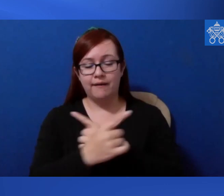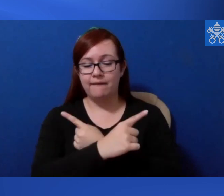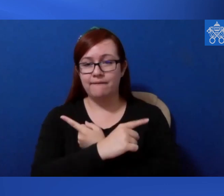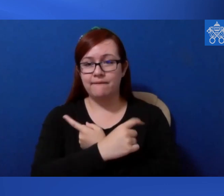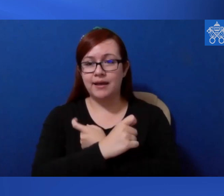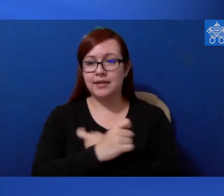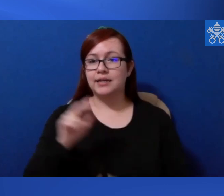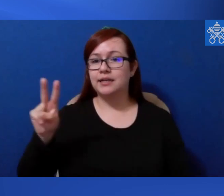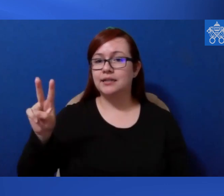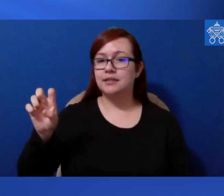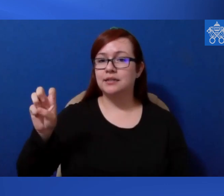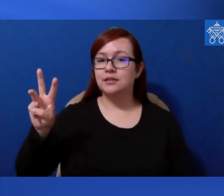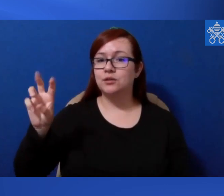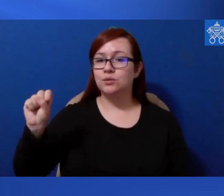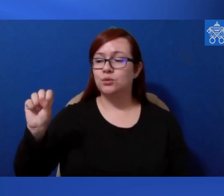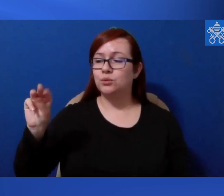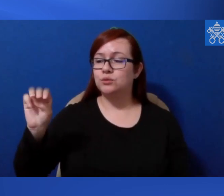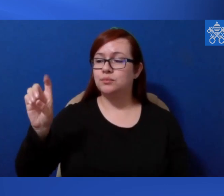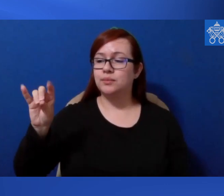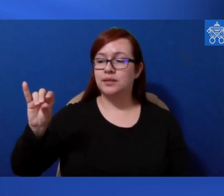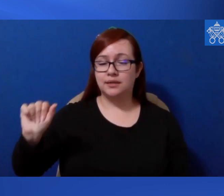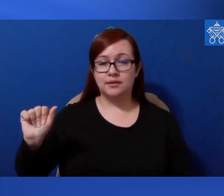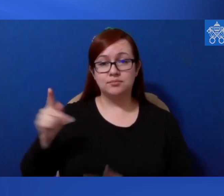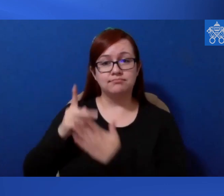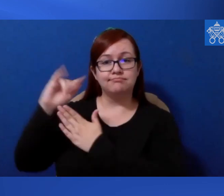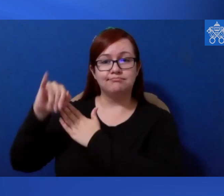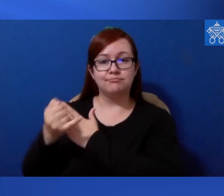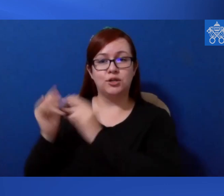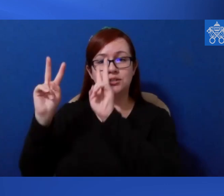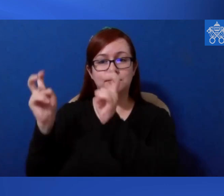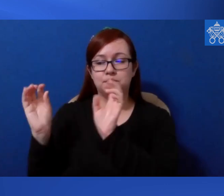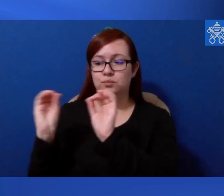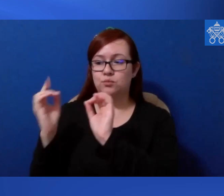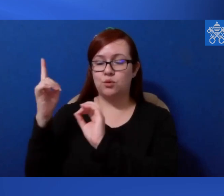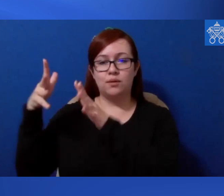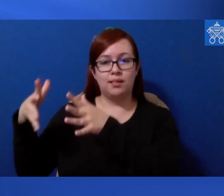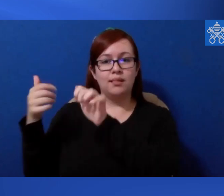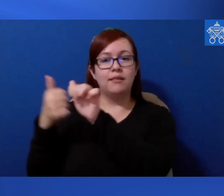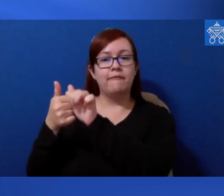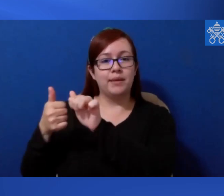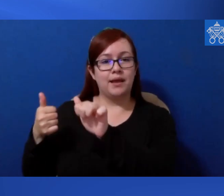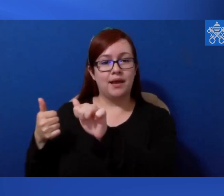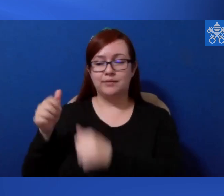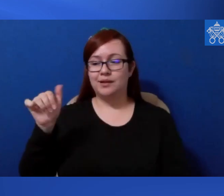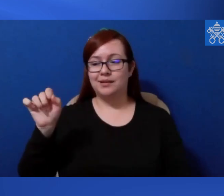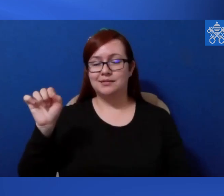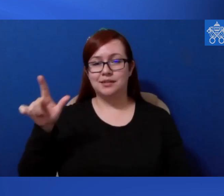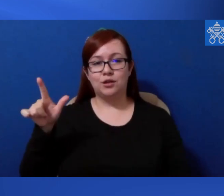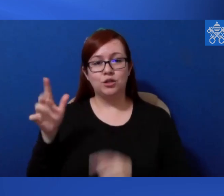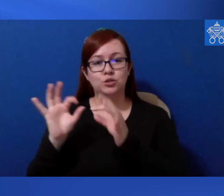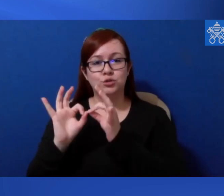are joining us through various Vatican Media channels, the Vatican News Live Event app, the Vatican Radio Vaticana